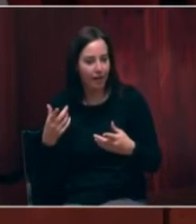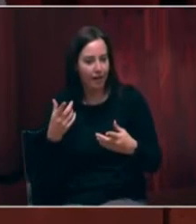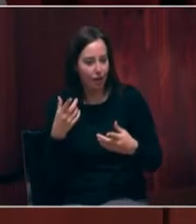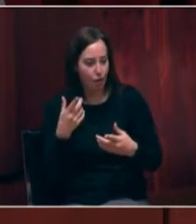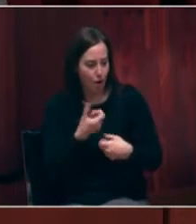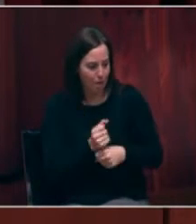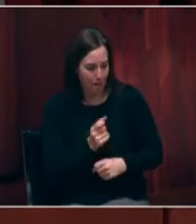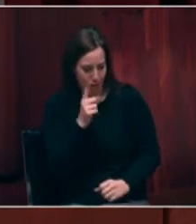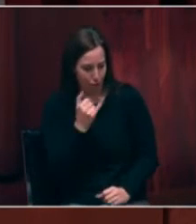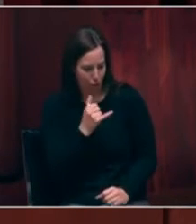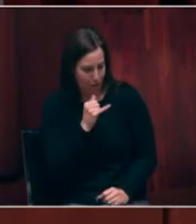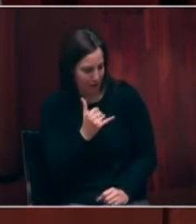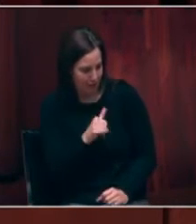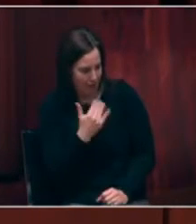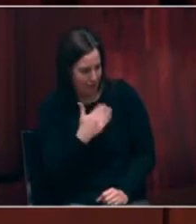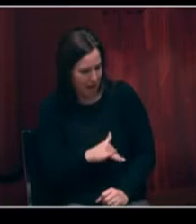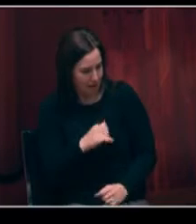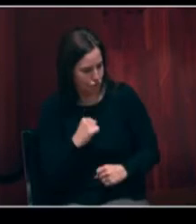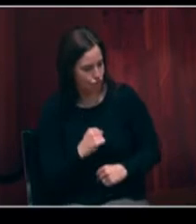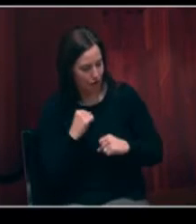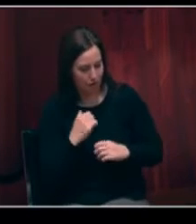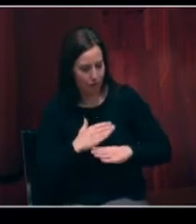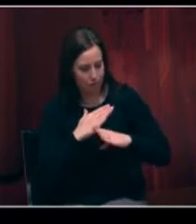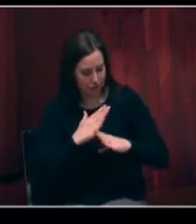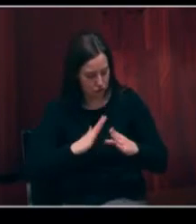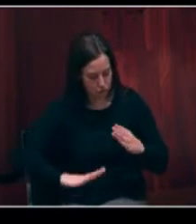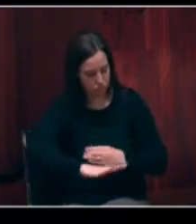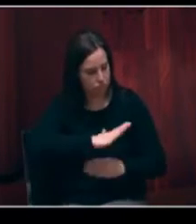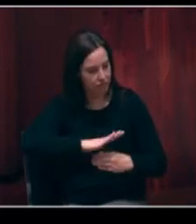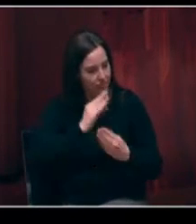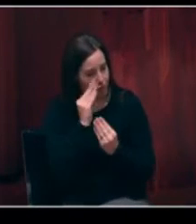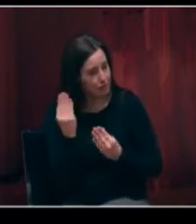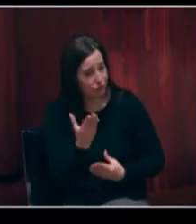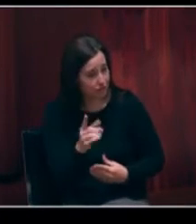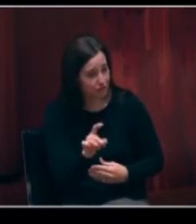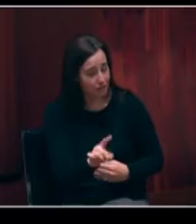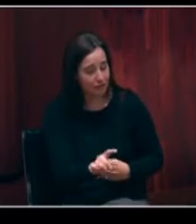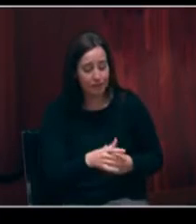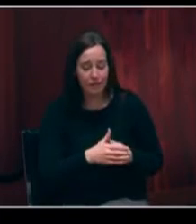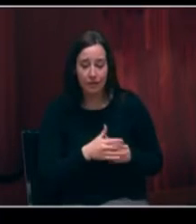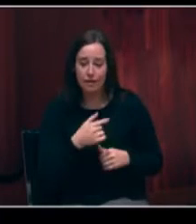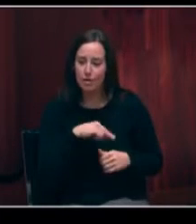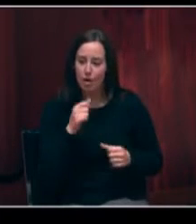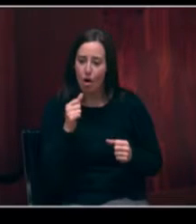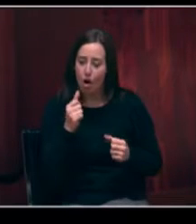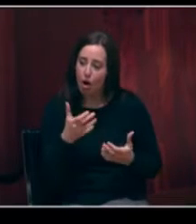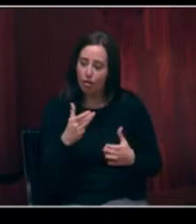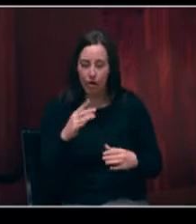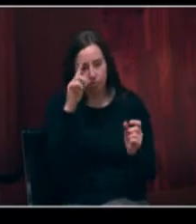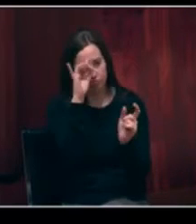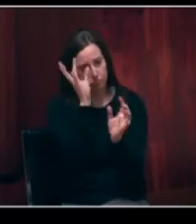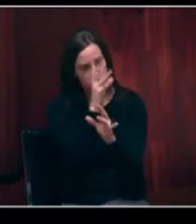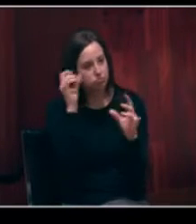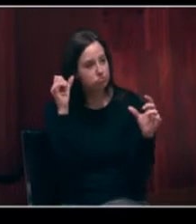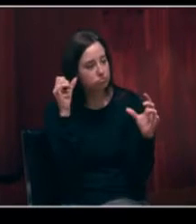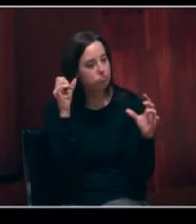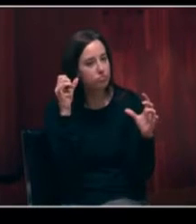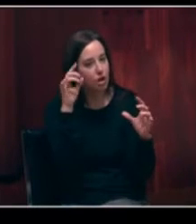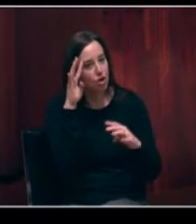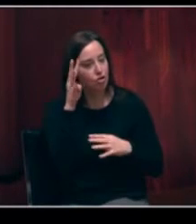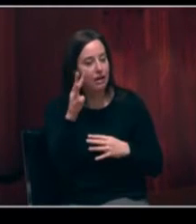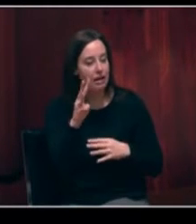so bad? What is going to strengthen the protections around this information? So we were already thinking in the lines of creating a standard with the National Institute